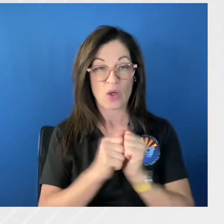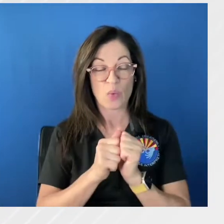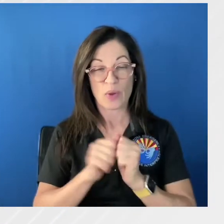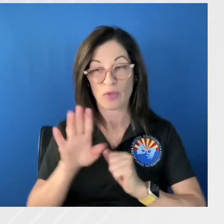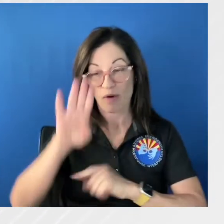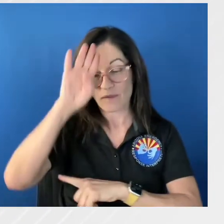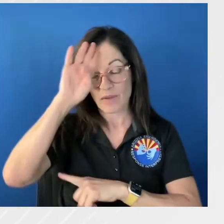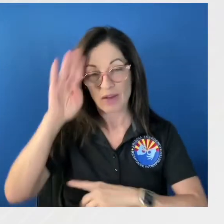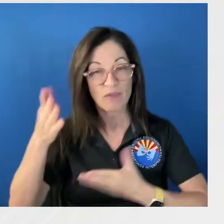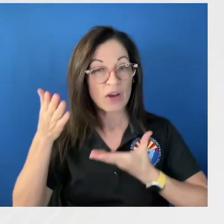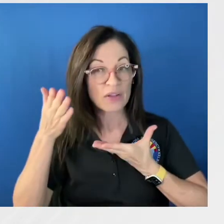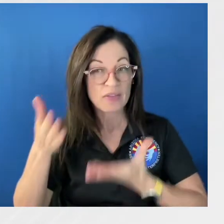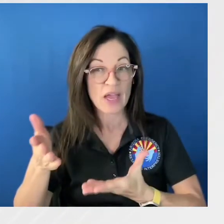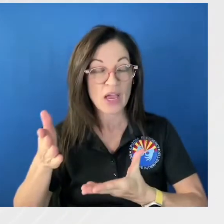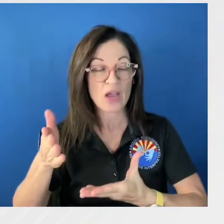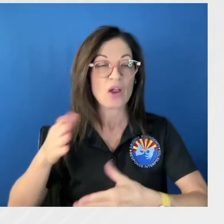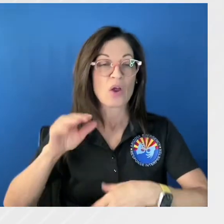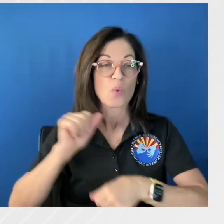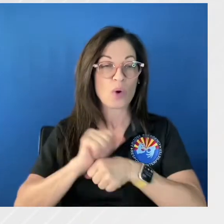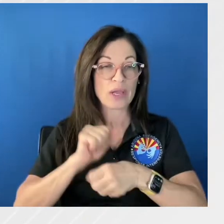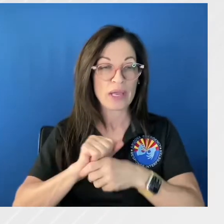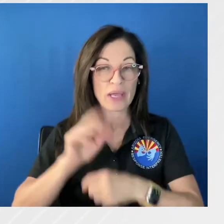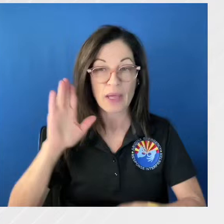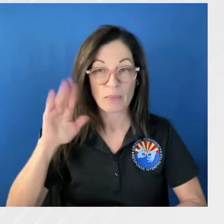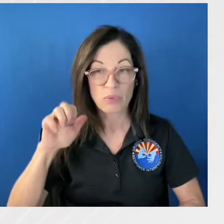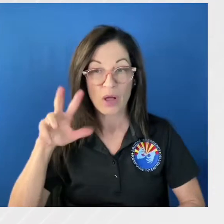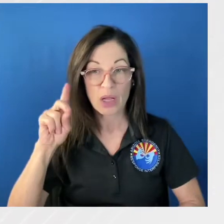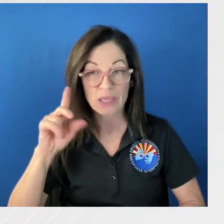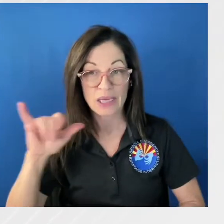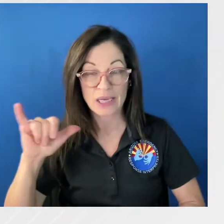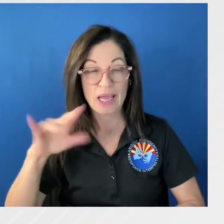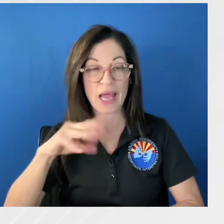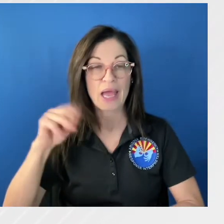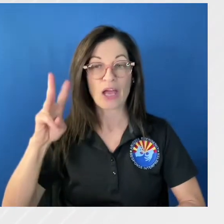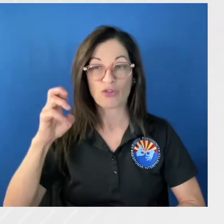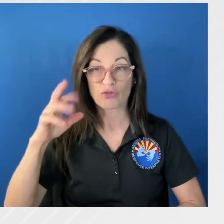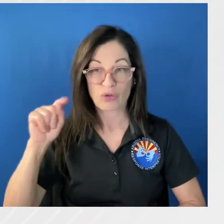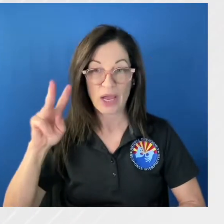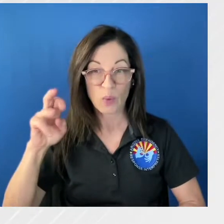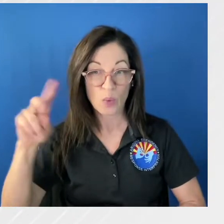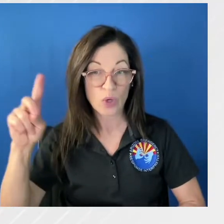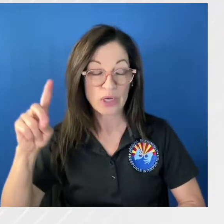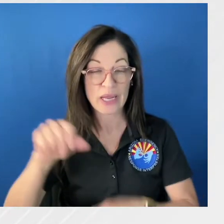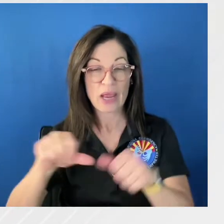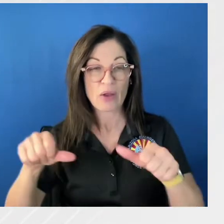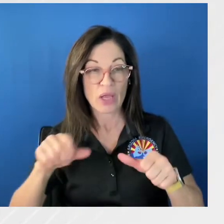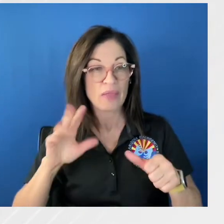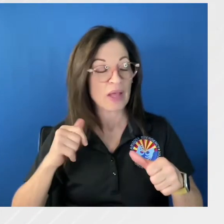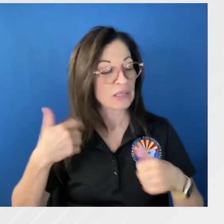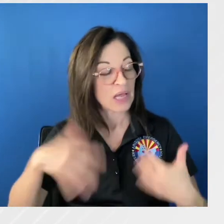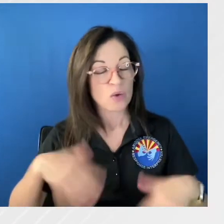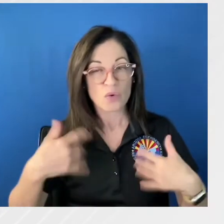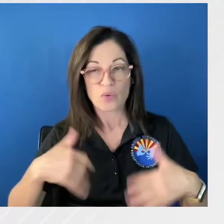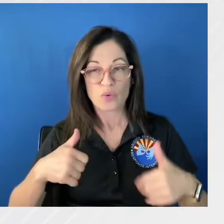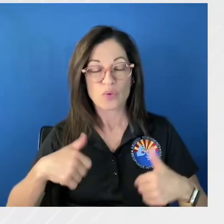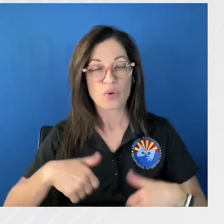there in the Baldy coming down into the Wrightwood area, is nothing short of heroic. And I'm talking for the law enforcement officers that went in there and